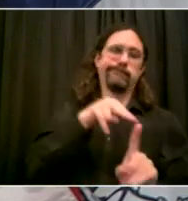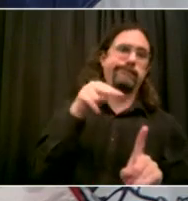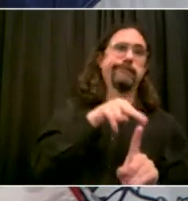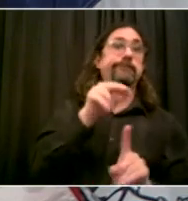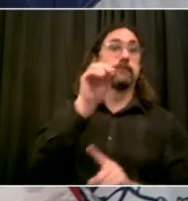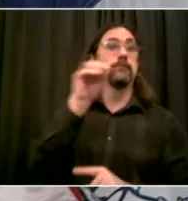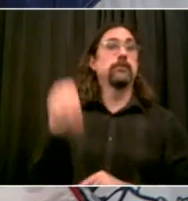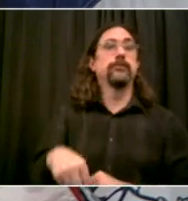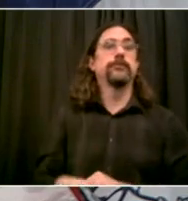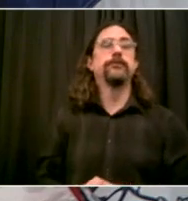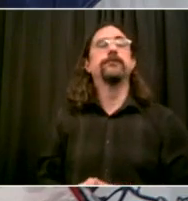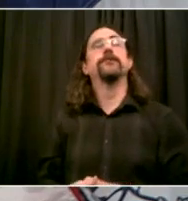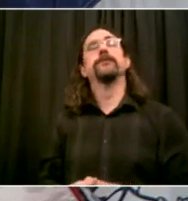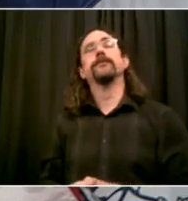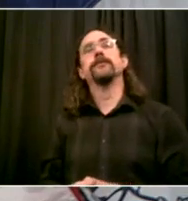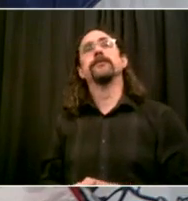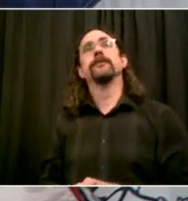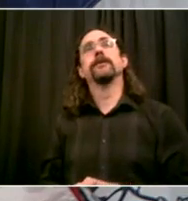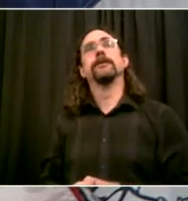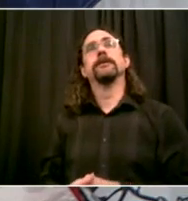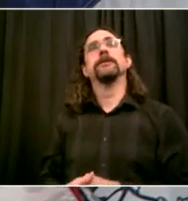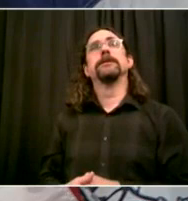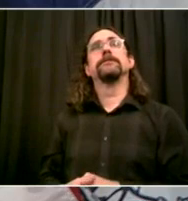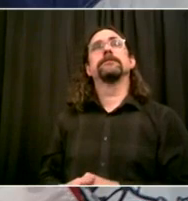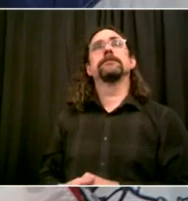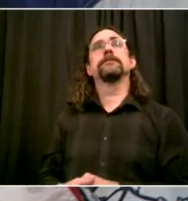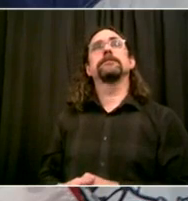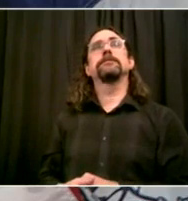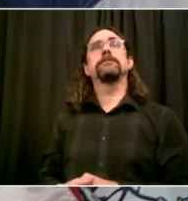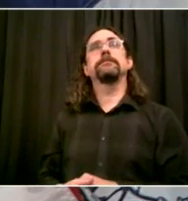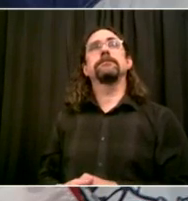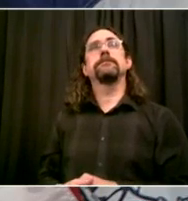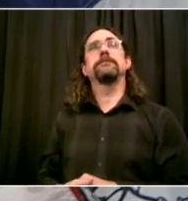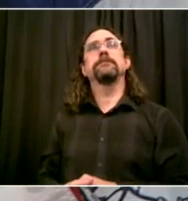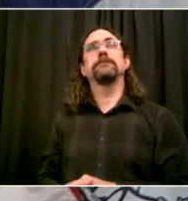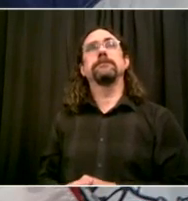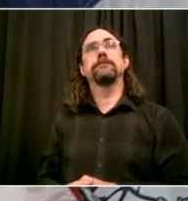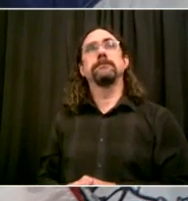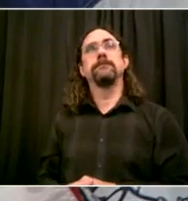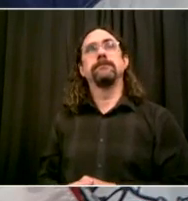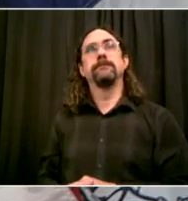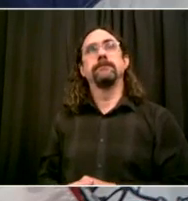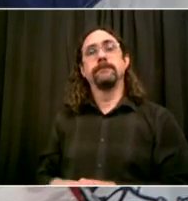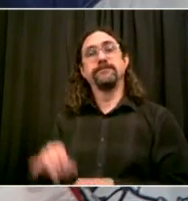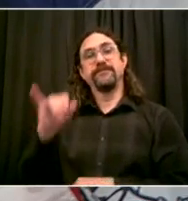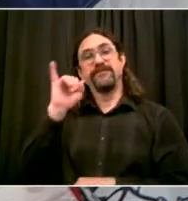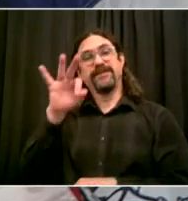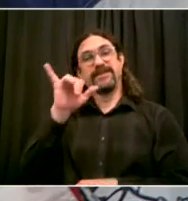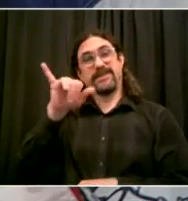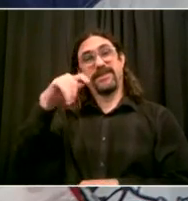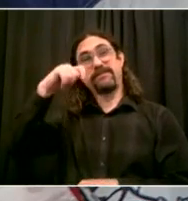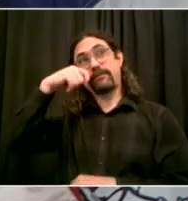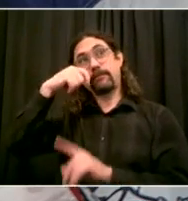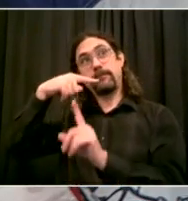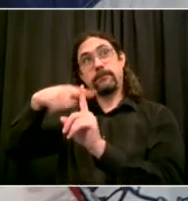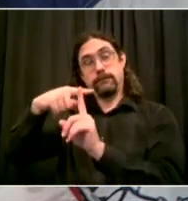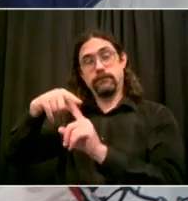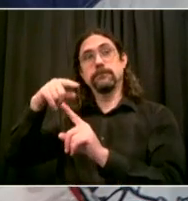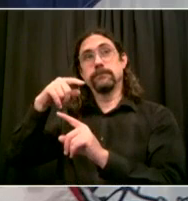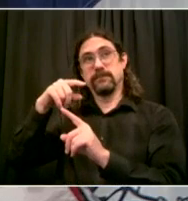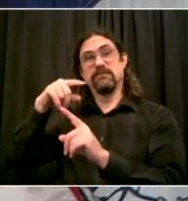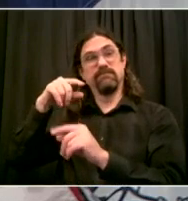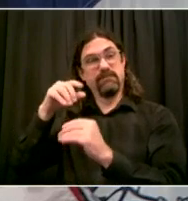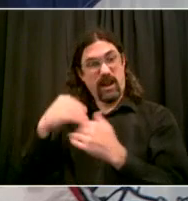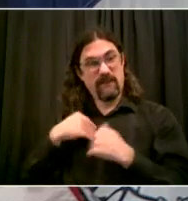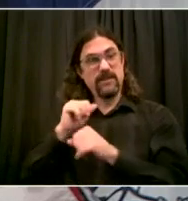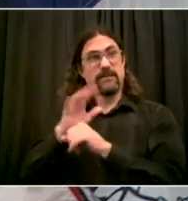if the positivity level goes above 3% on a sustained basis, and if the number of hospitalization goes up around or beyond